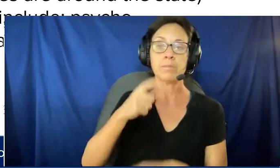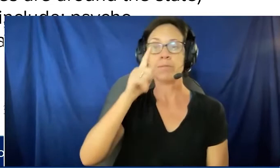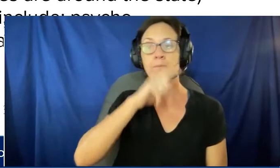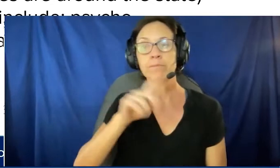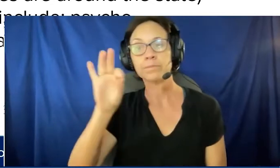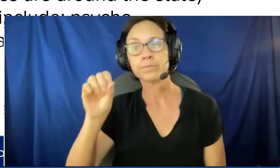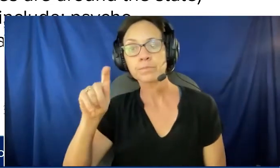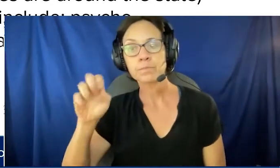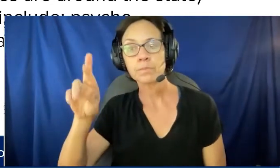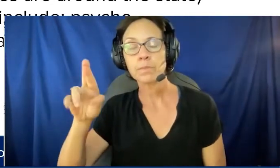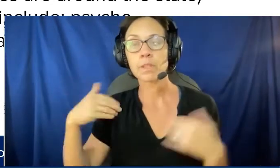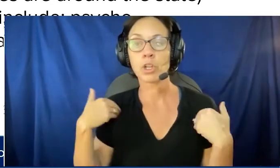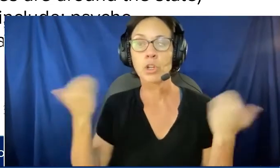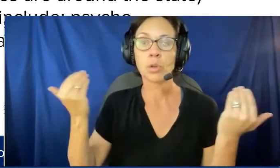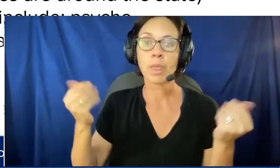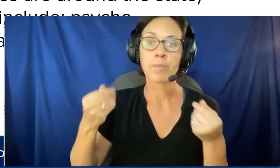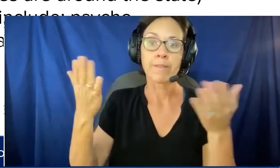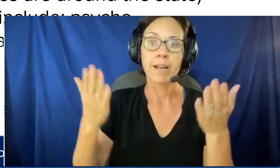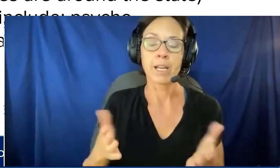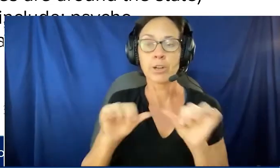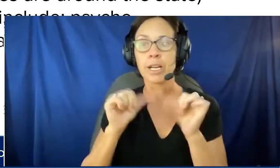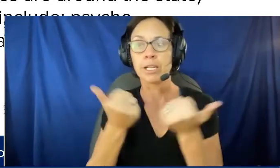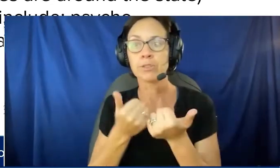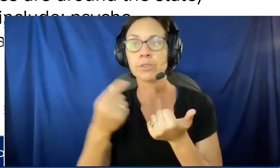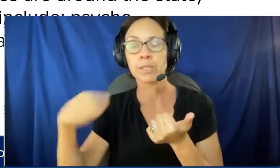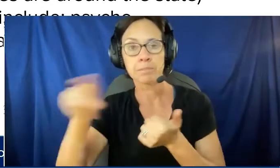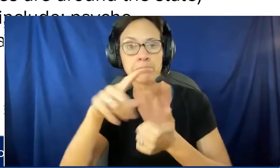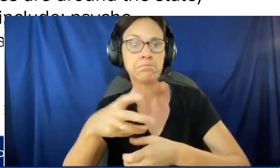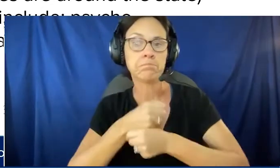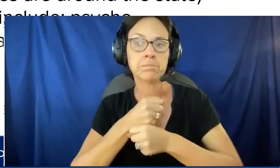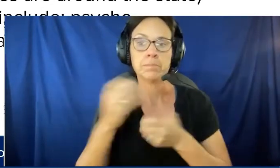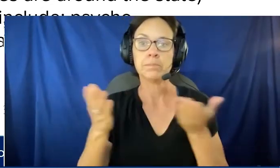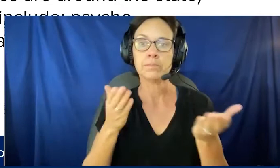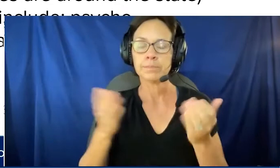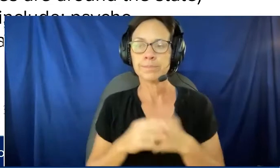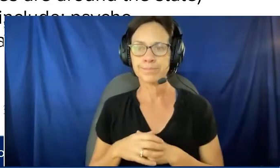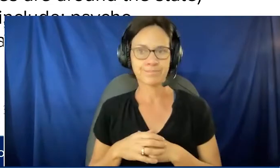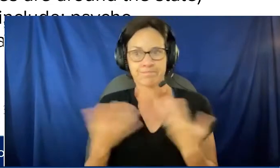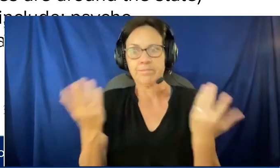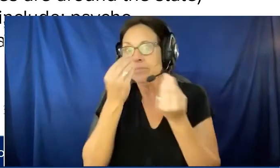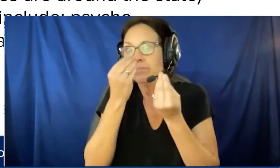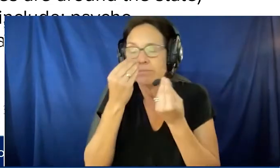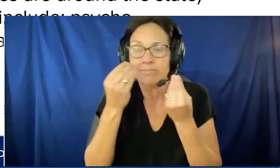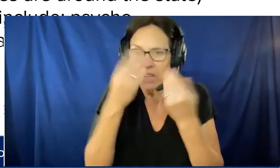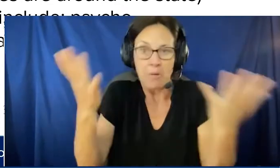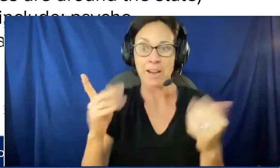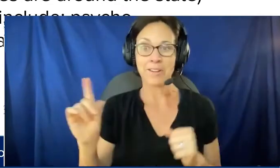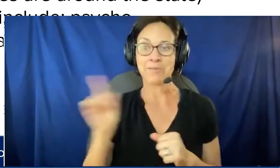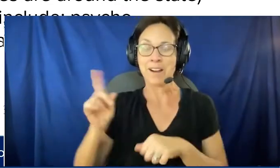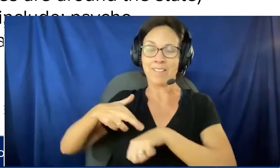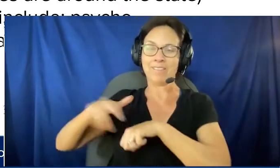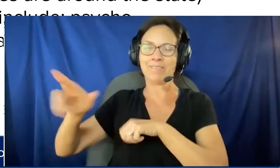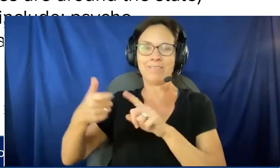provider agency that they receive services from. We really don't care where that referral comes